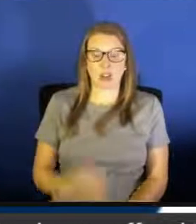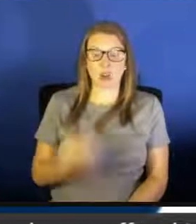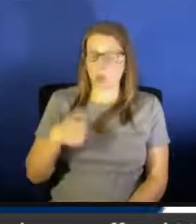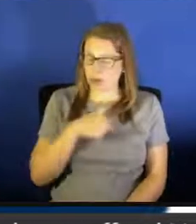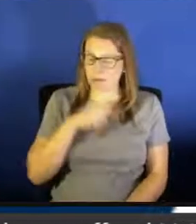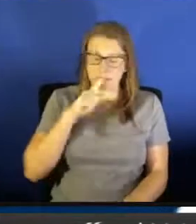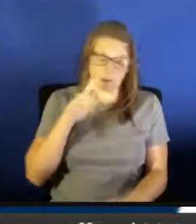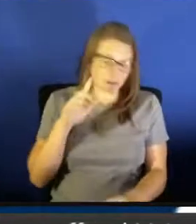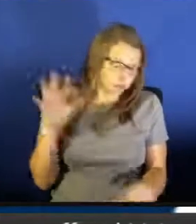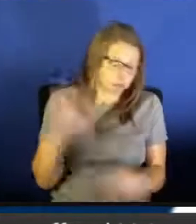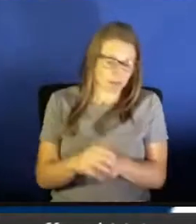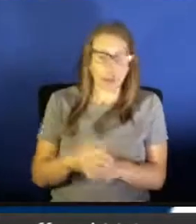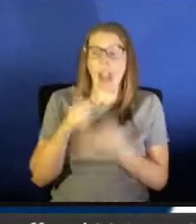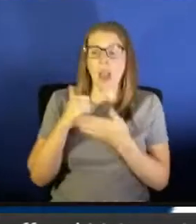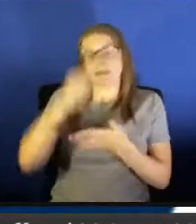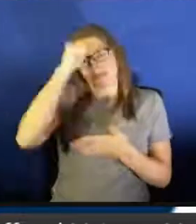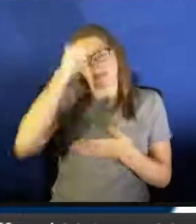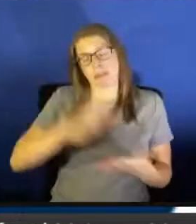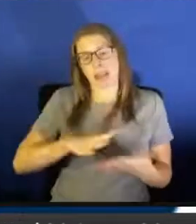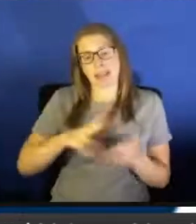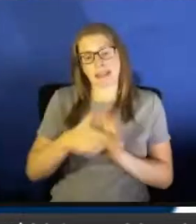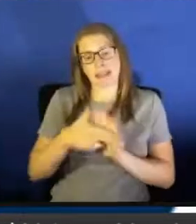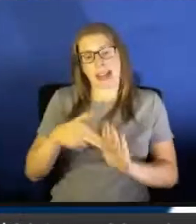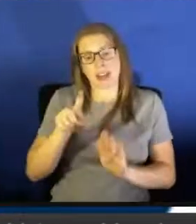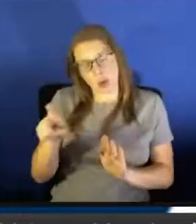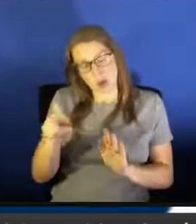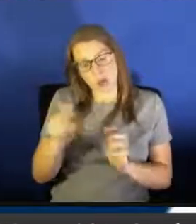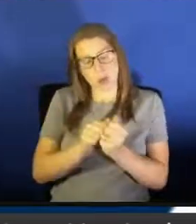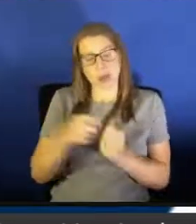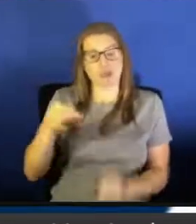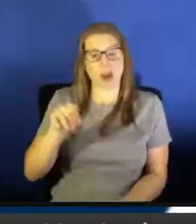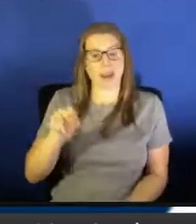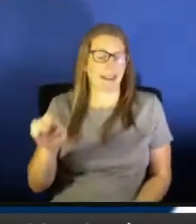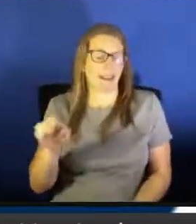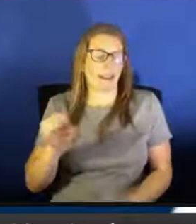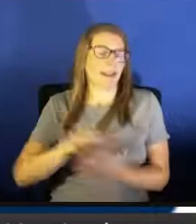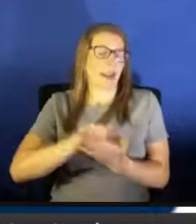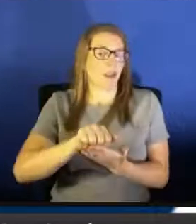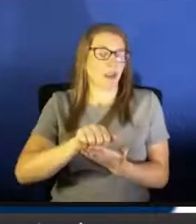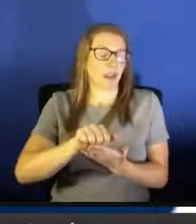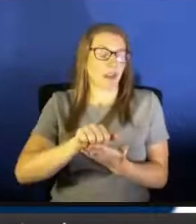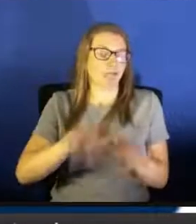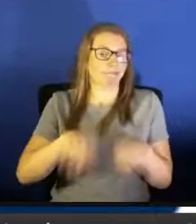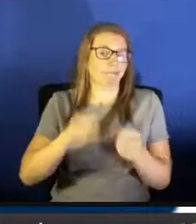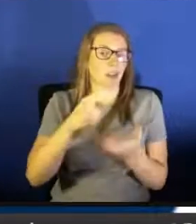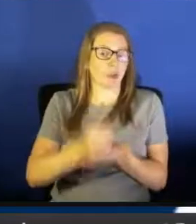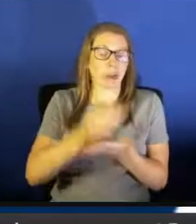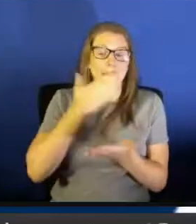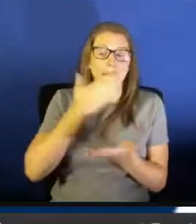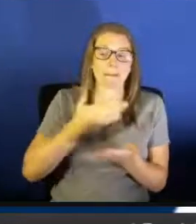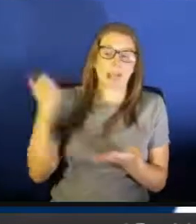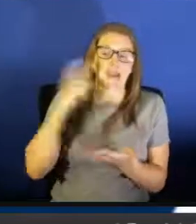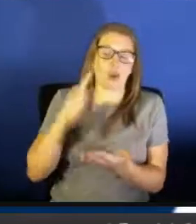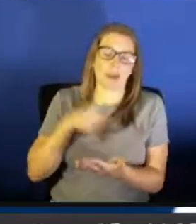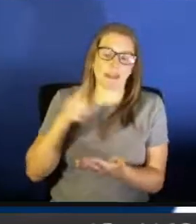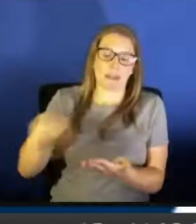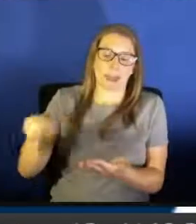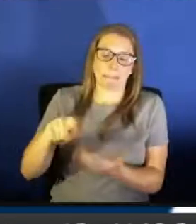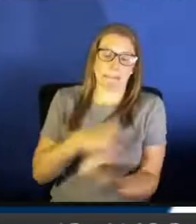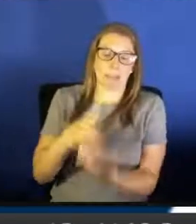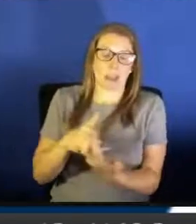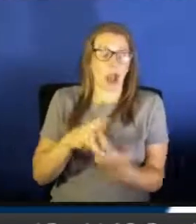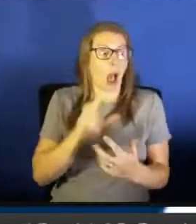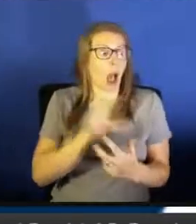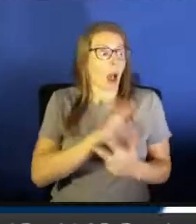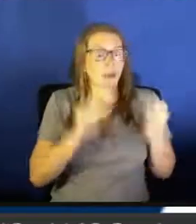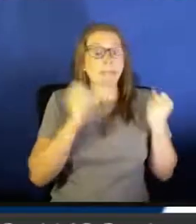helping men who get diagnosed with prostate cancer get the treatment that is best for them as an individual. And with such a big slate of options,